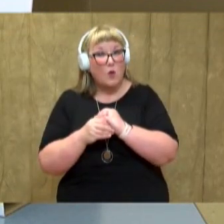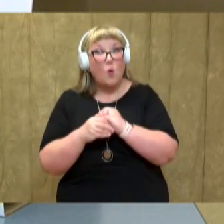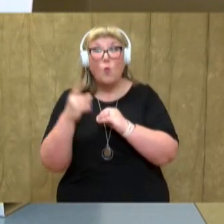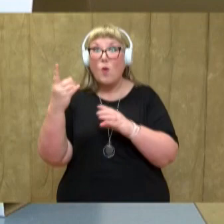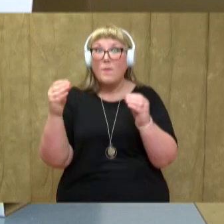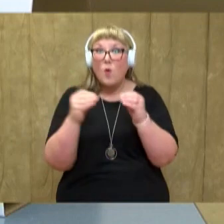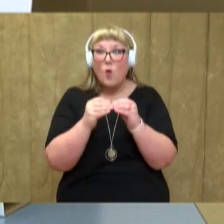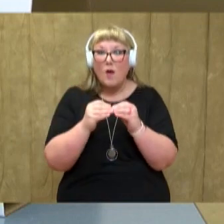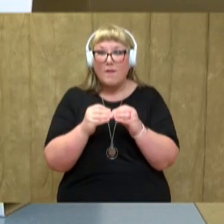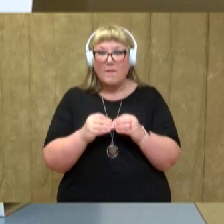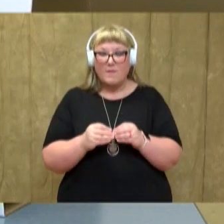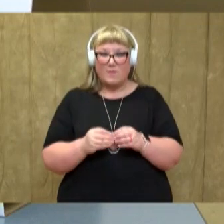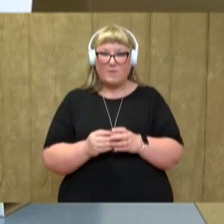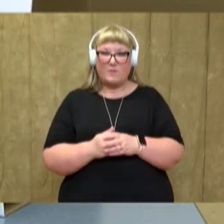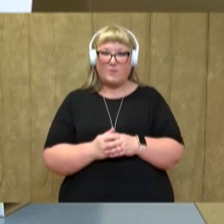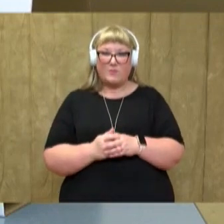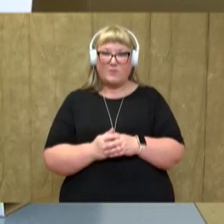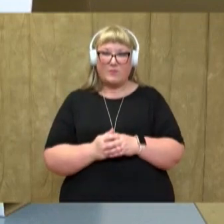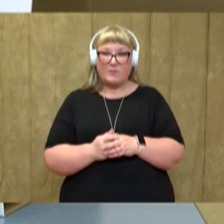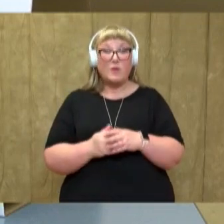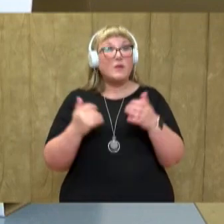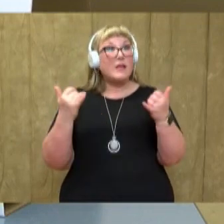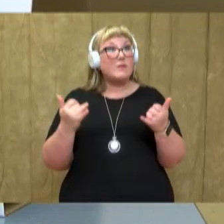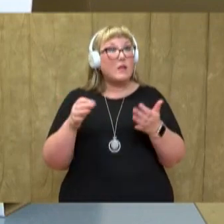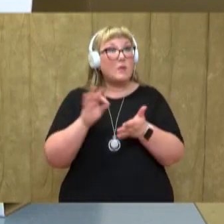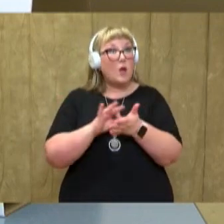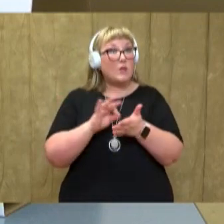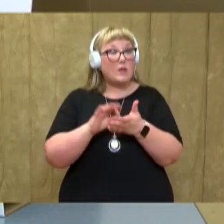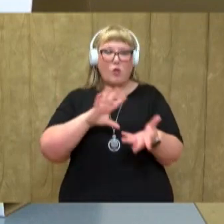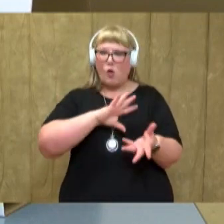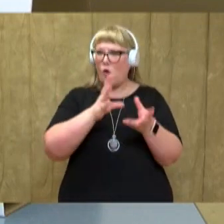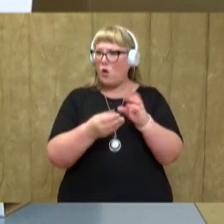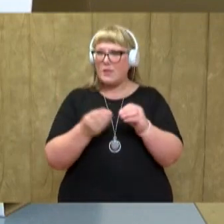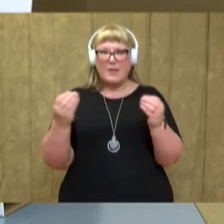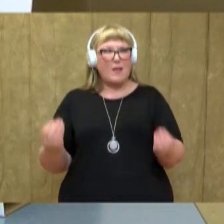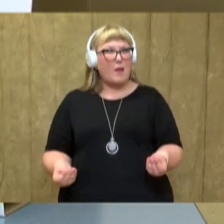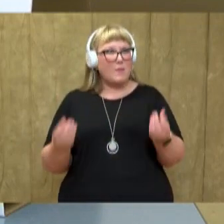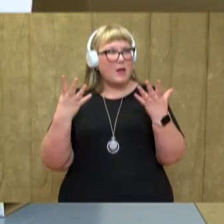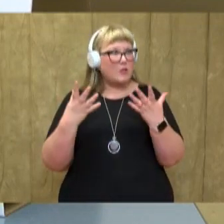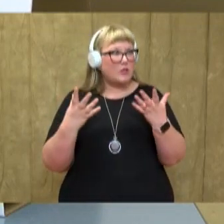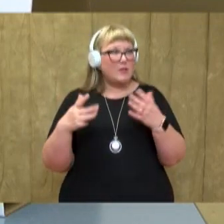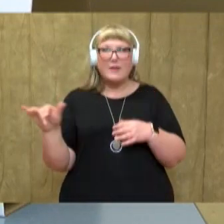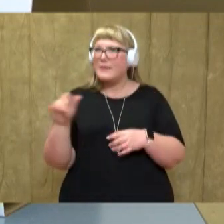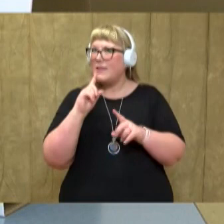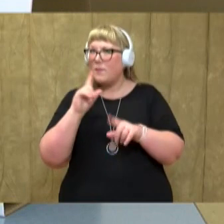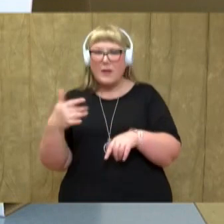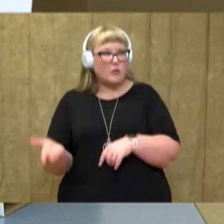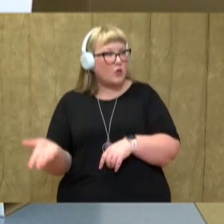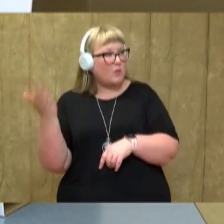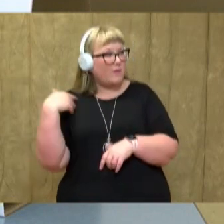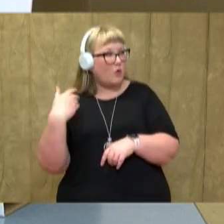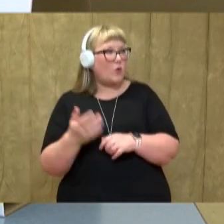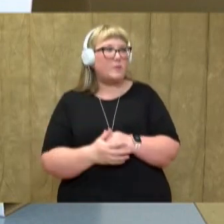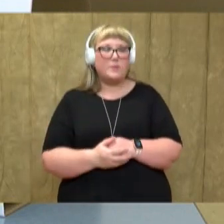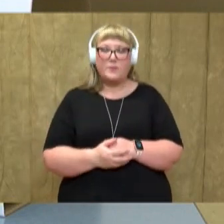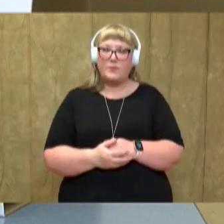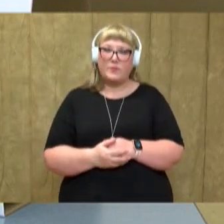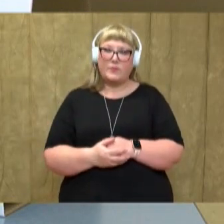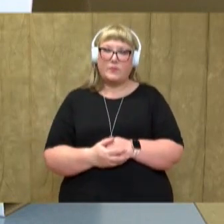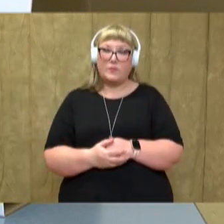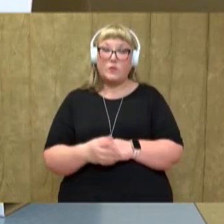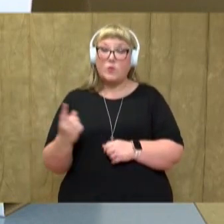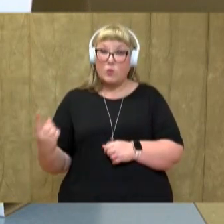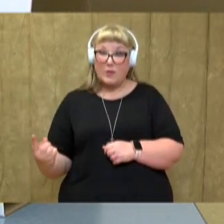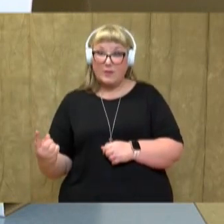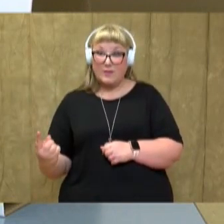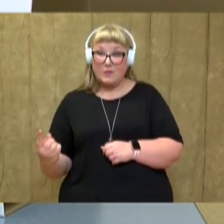more. Good job. Now let's count them all together and see if we get the same answer as when we acted it out.